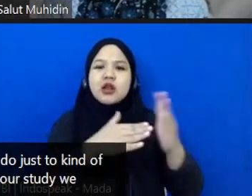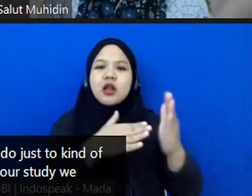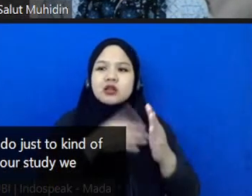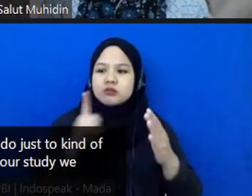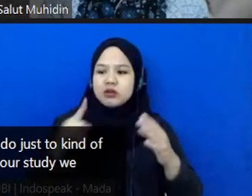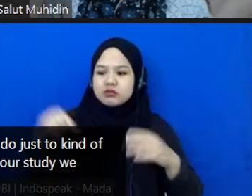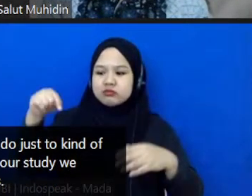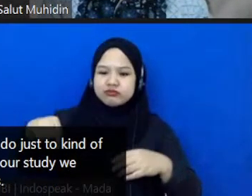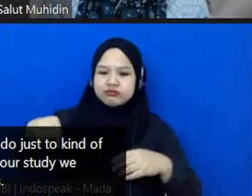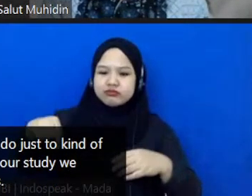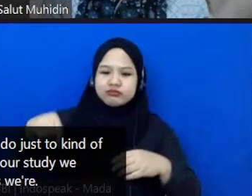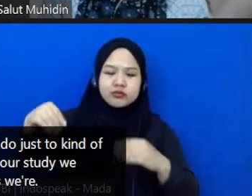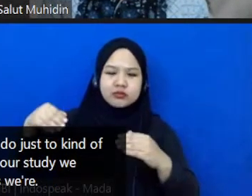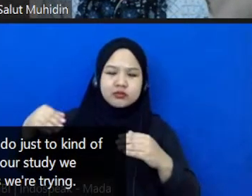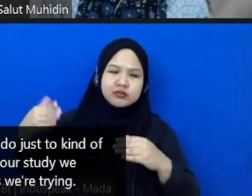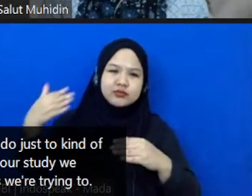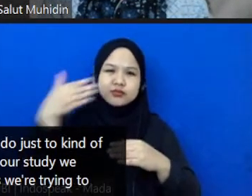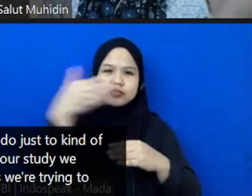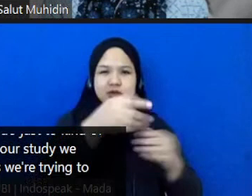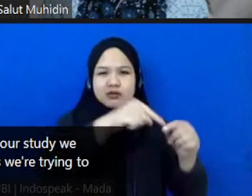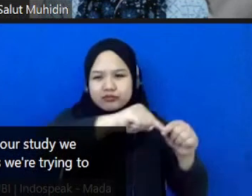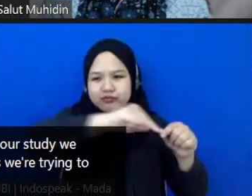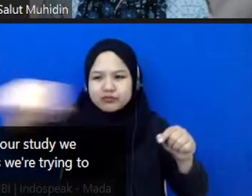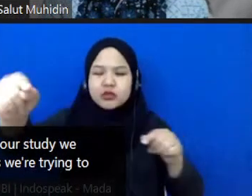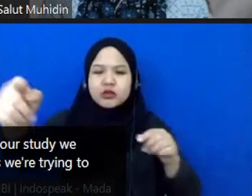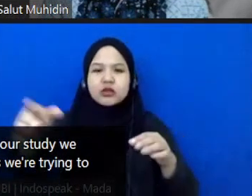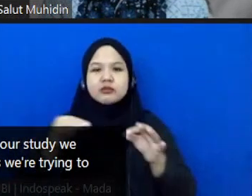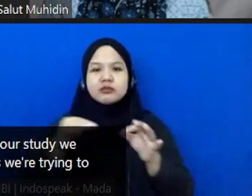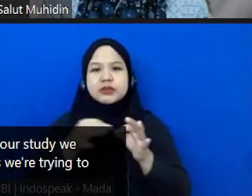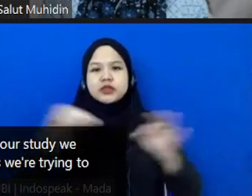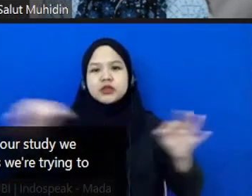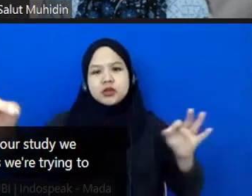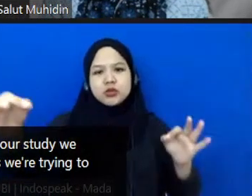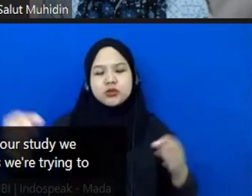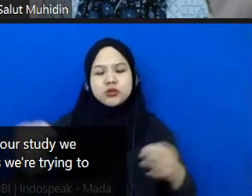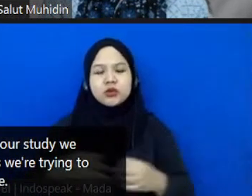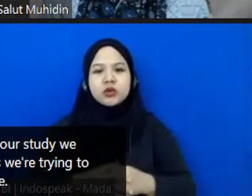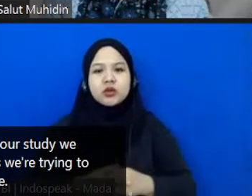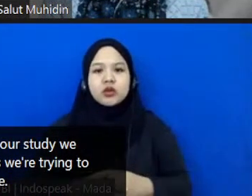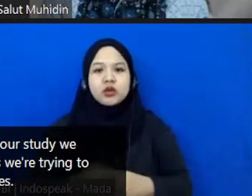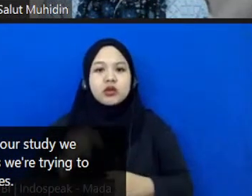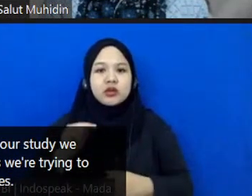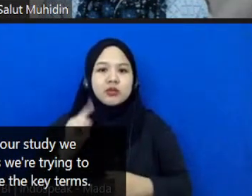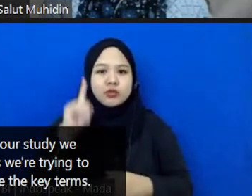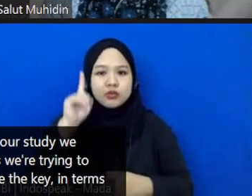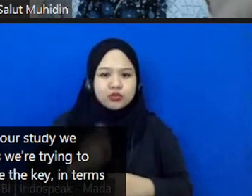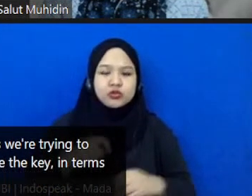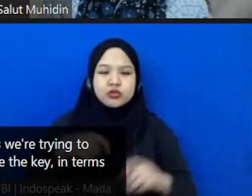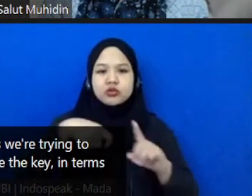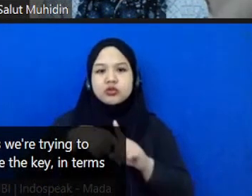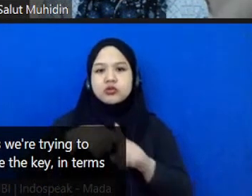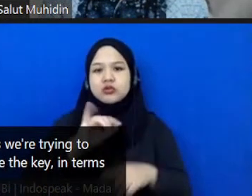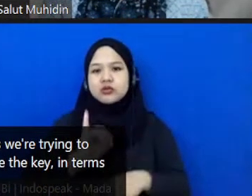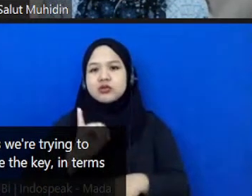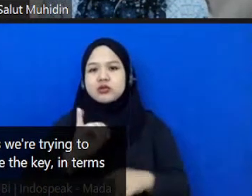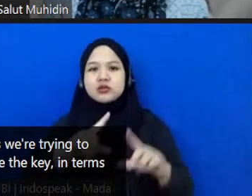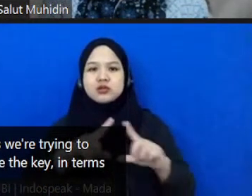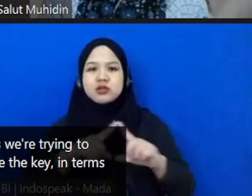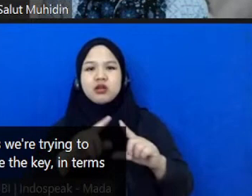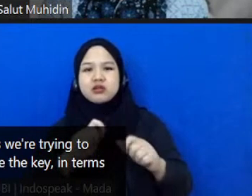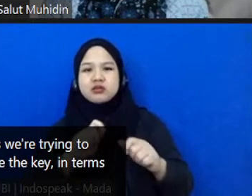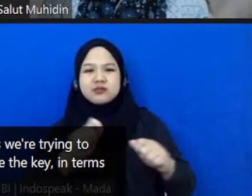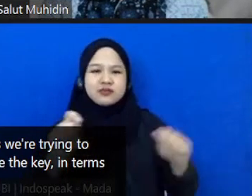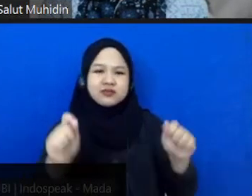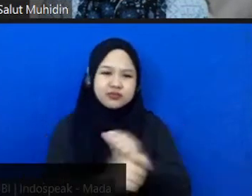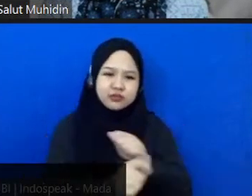the effectiveness. We're trying to investigate the effectiveness of Revolusi Kia in terms of their motto, you can